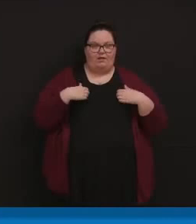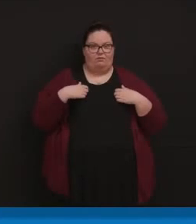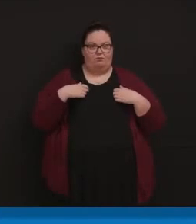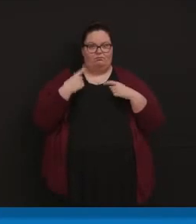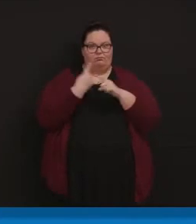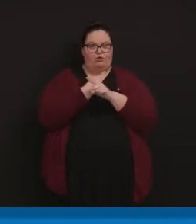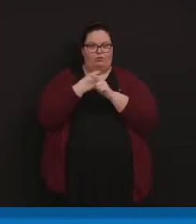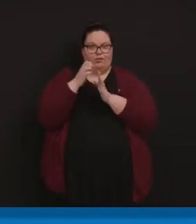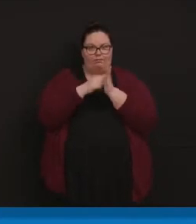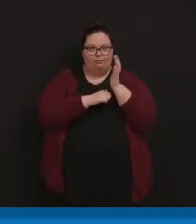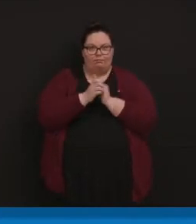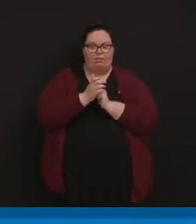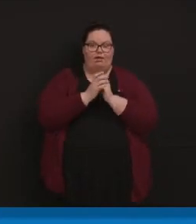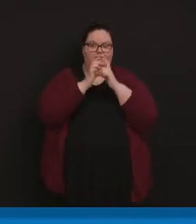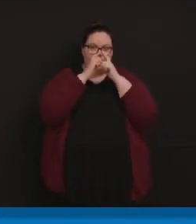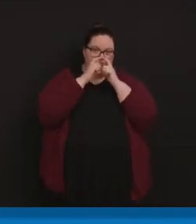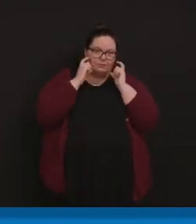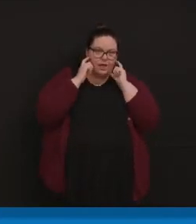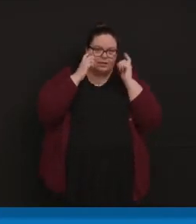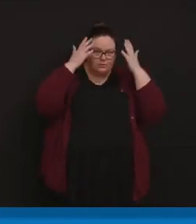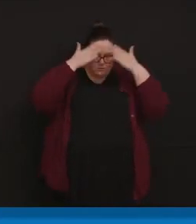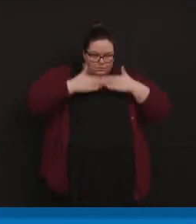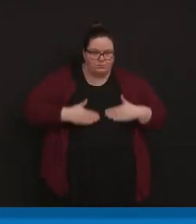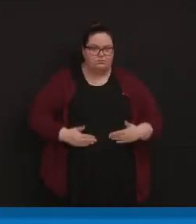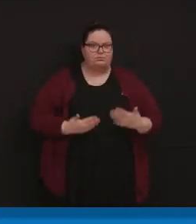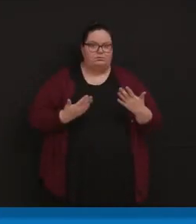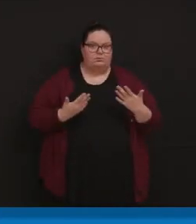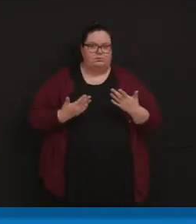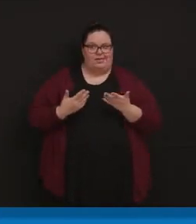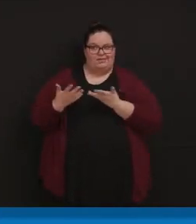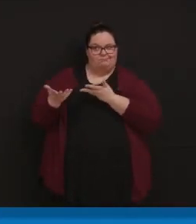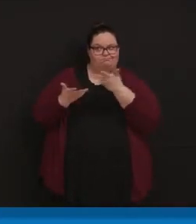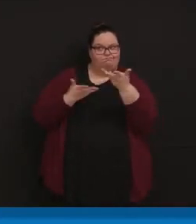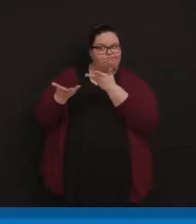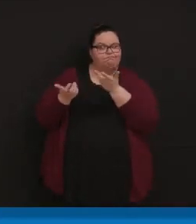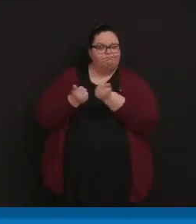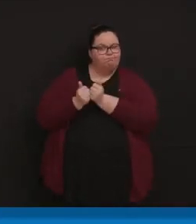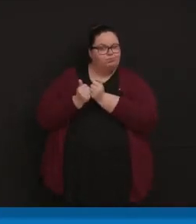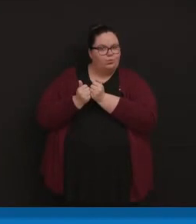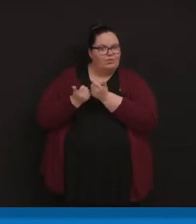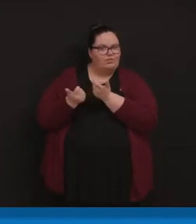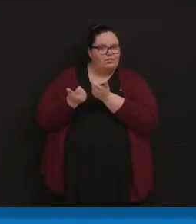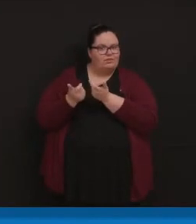et cetera, personal protective equipment, again, those are conversations that are going to happen with